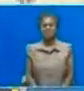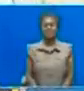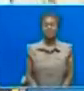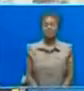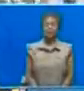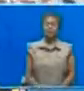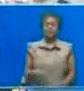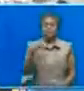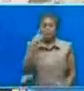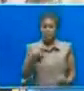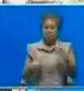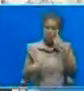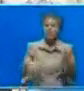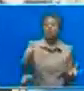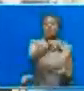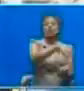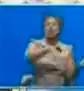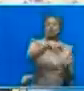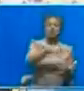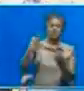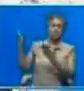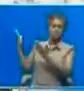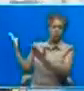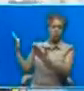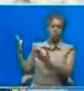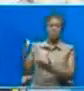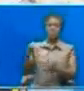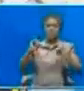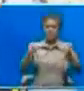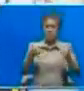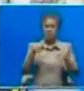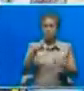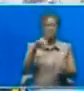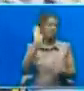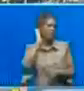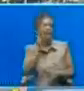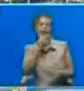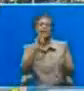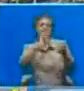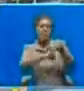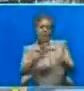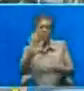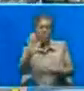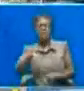More grief and confusion. Saumu Yusuf mourns the news of the alleged death of her husband.